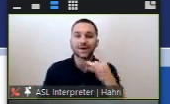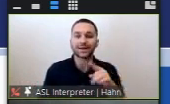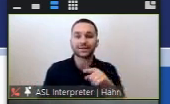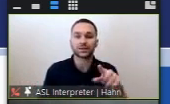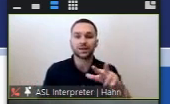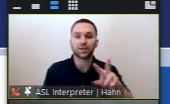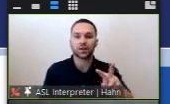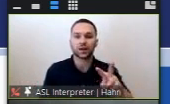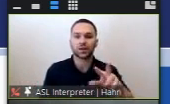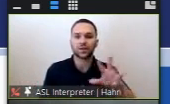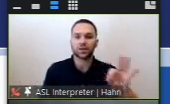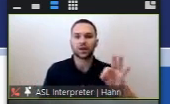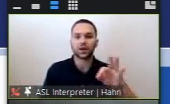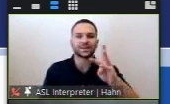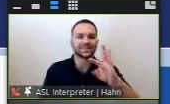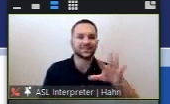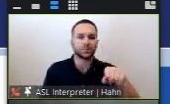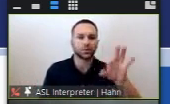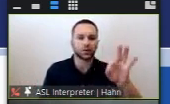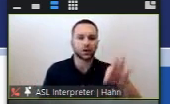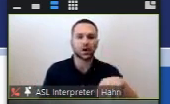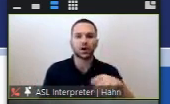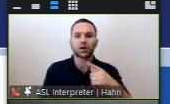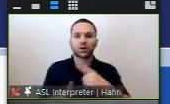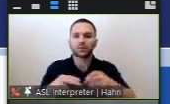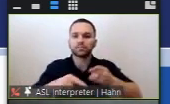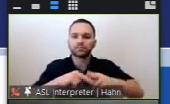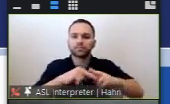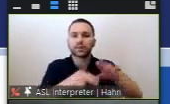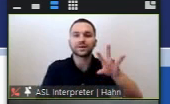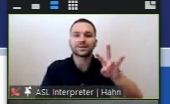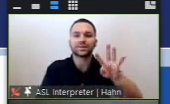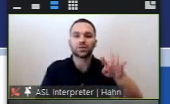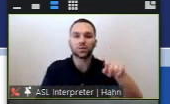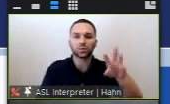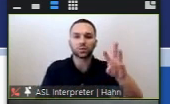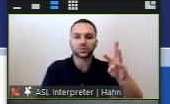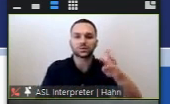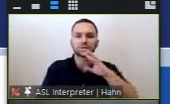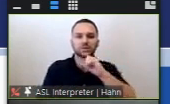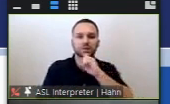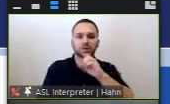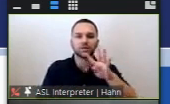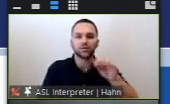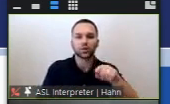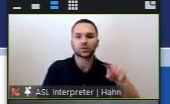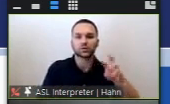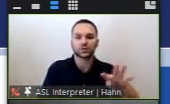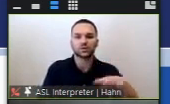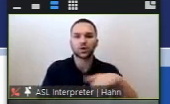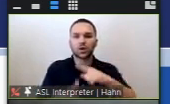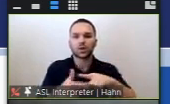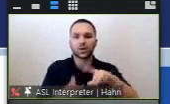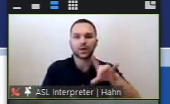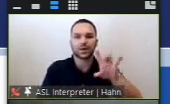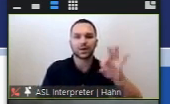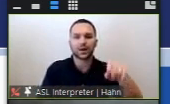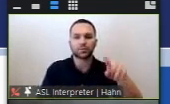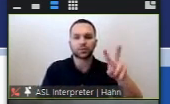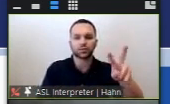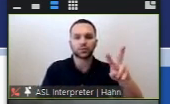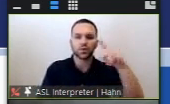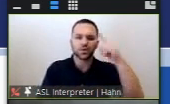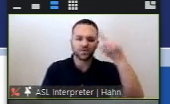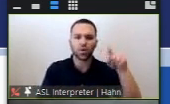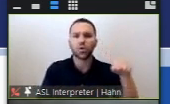39, 74.6% for those 40 through 64, and then 89.2% for those adults 65 and